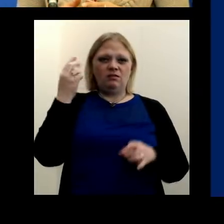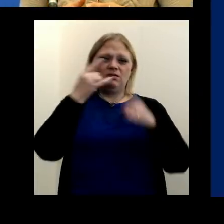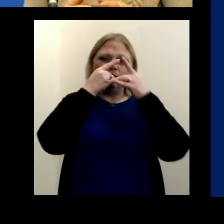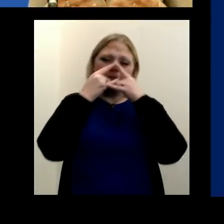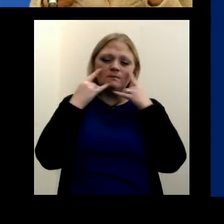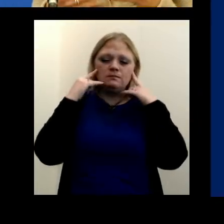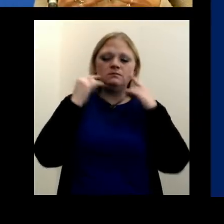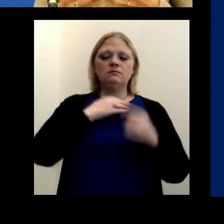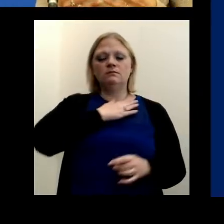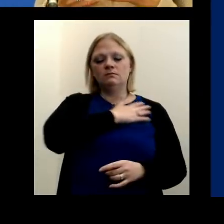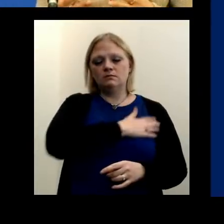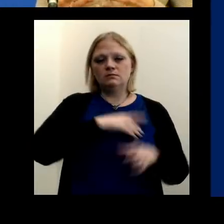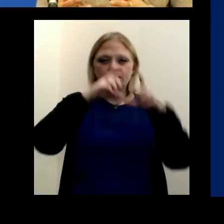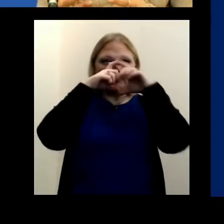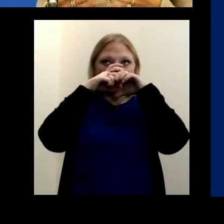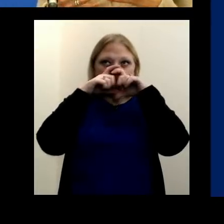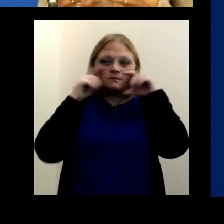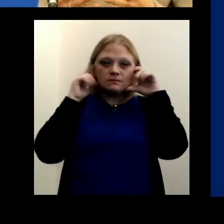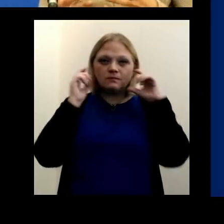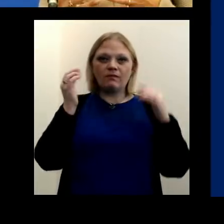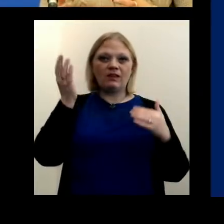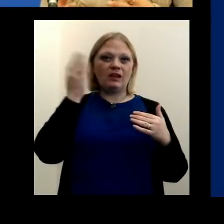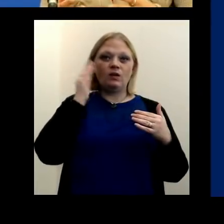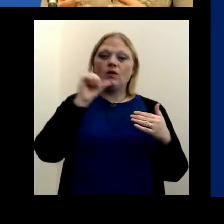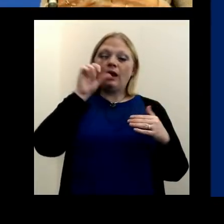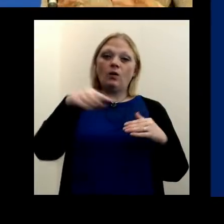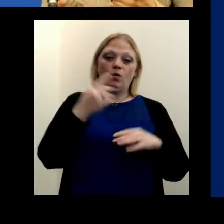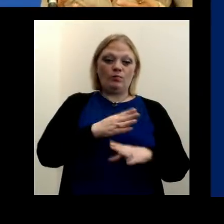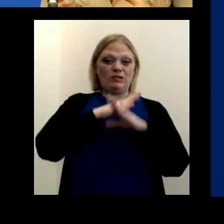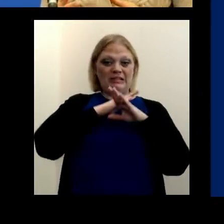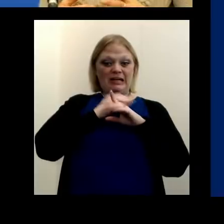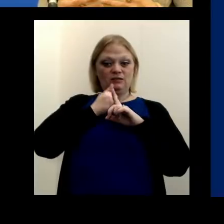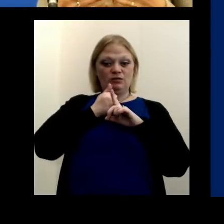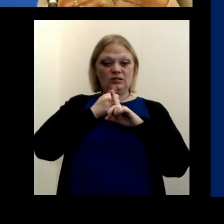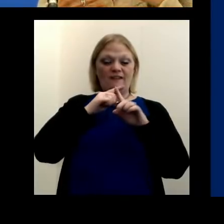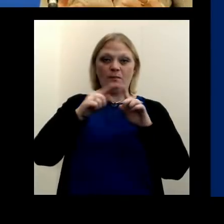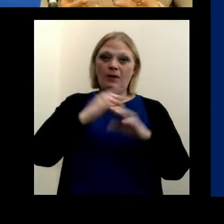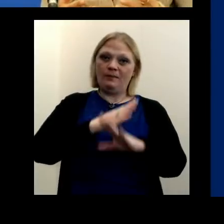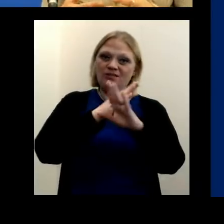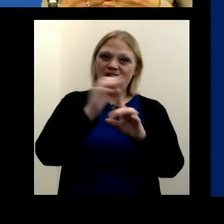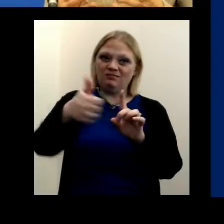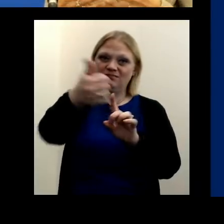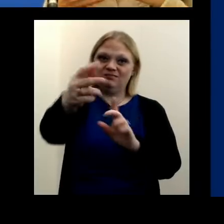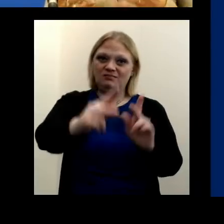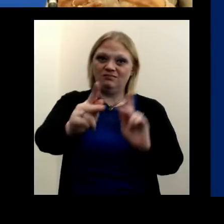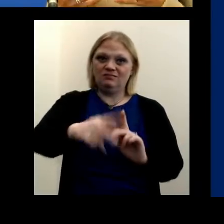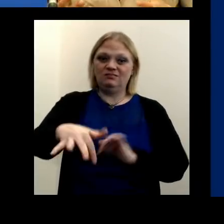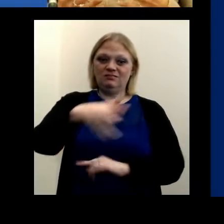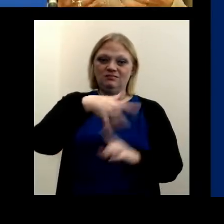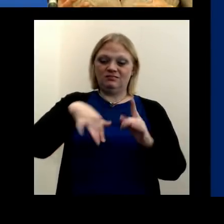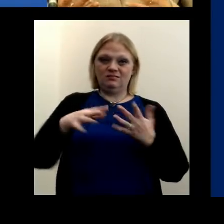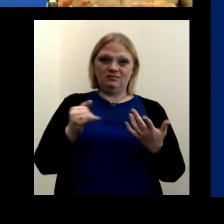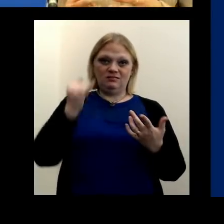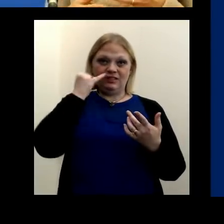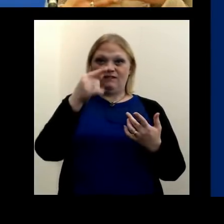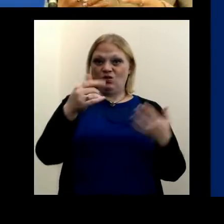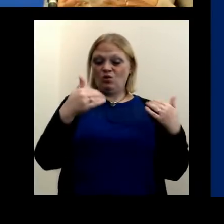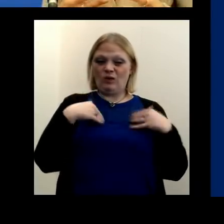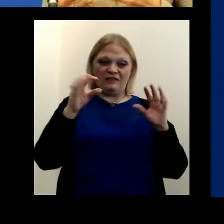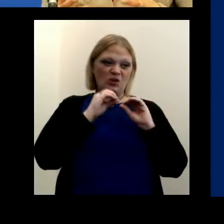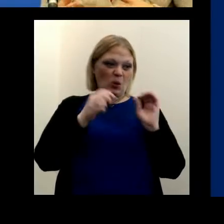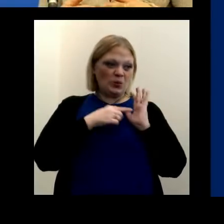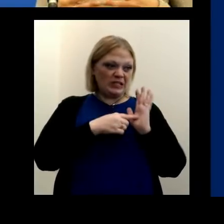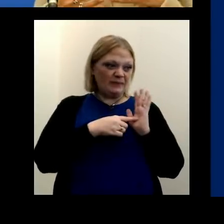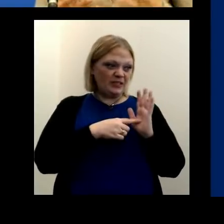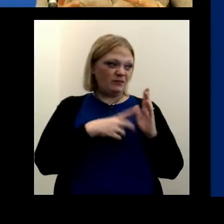mask. We know that face masks not only protect you, but even more, they protect other people around you if you have an asymptomatic or